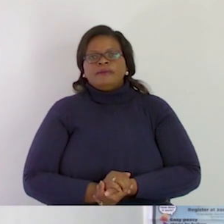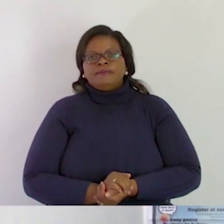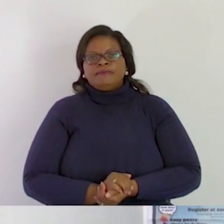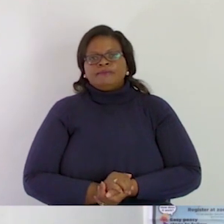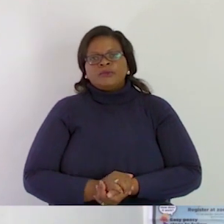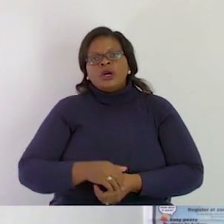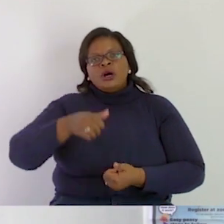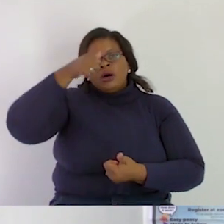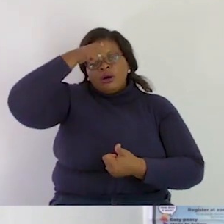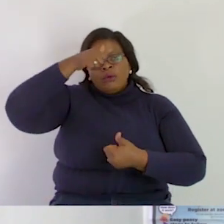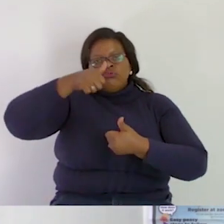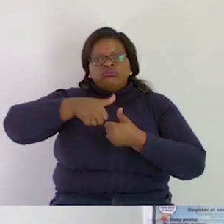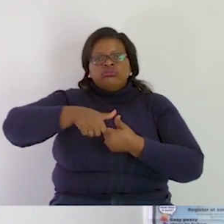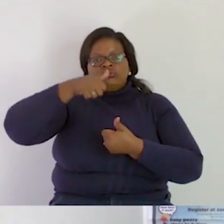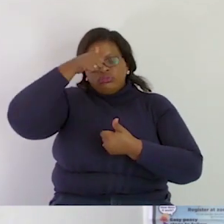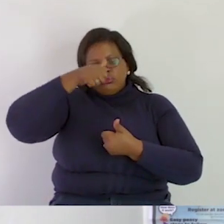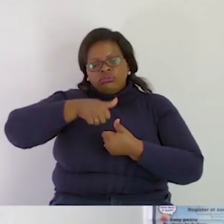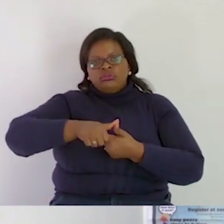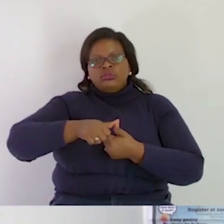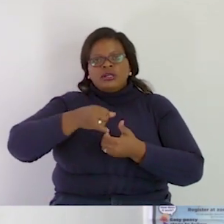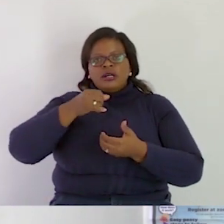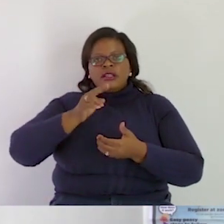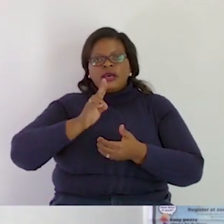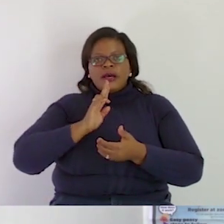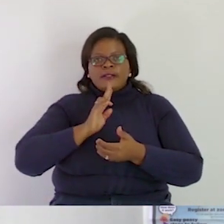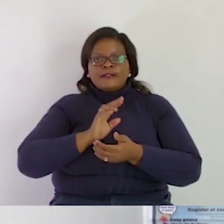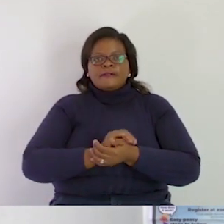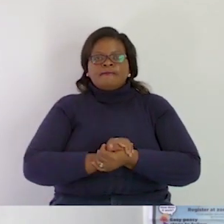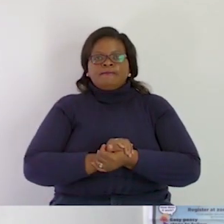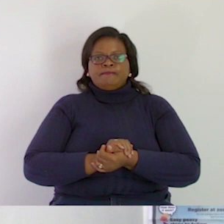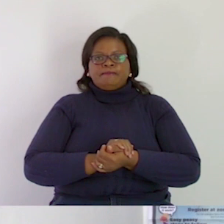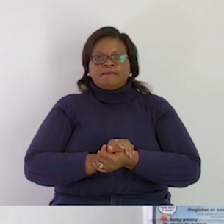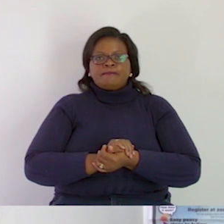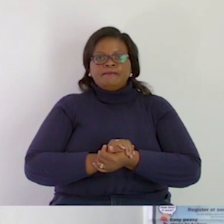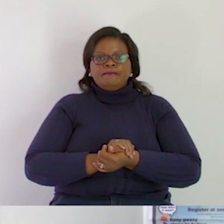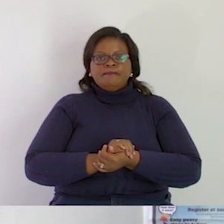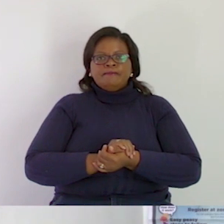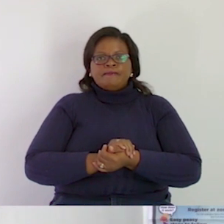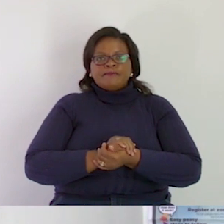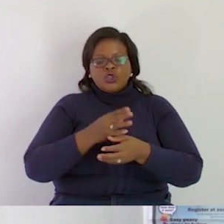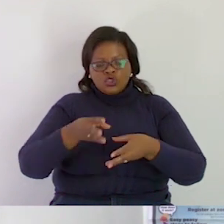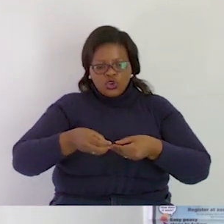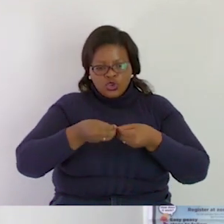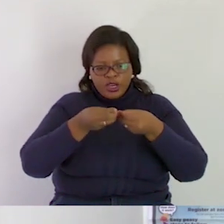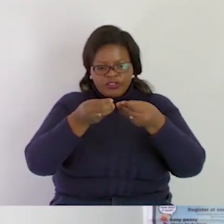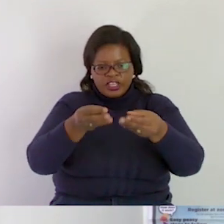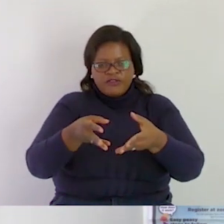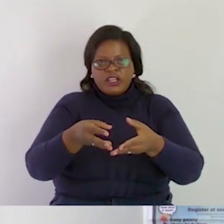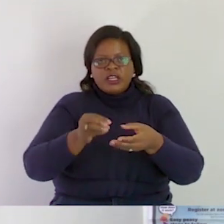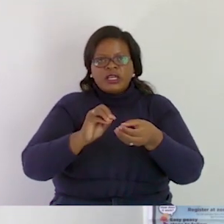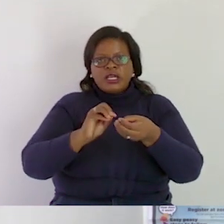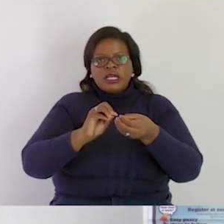Remember, to get to this answer, I have given away 6 to this number inside the